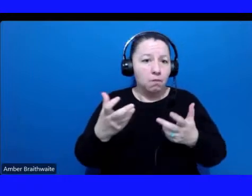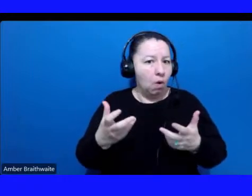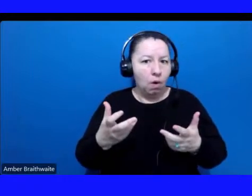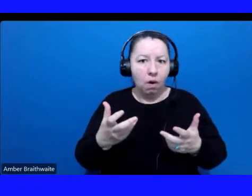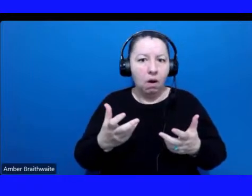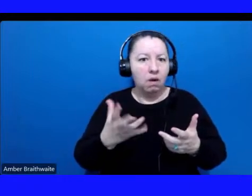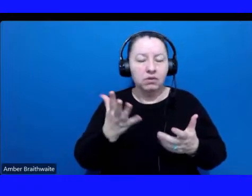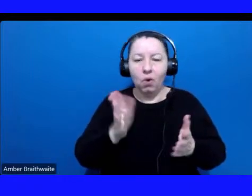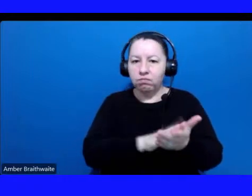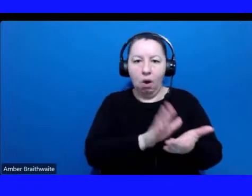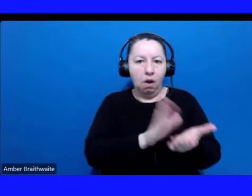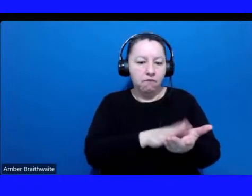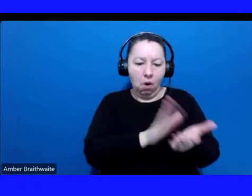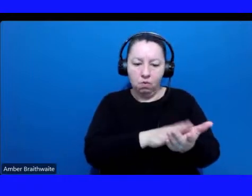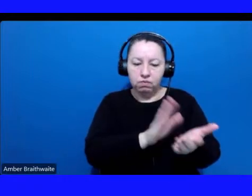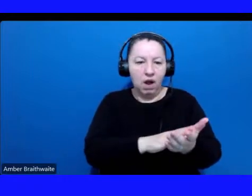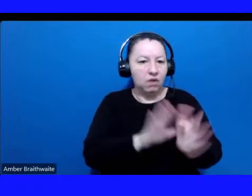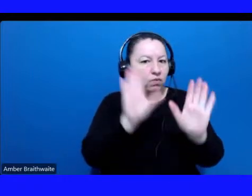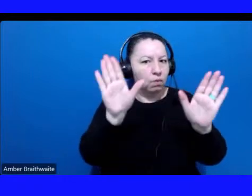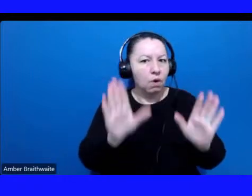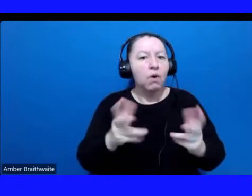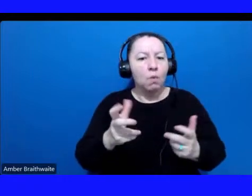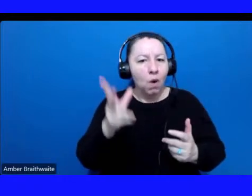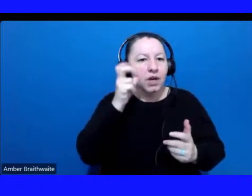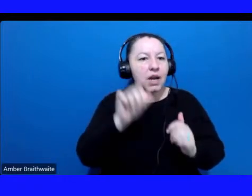parent in their lives. Thank you.